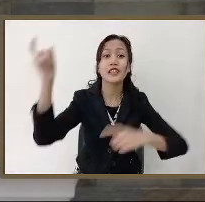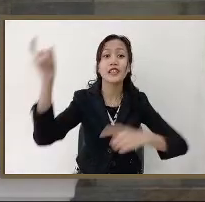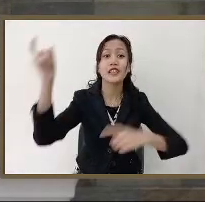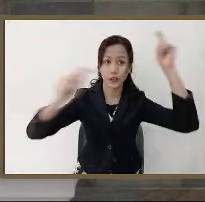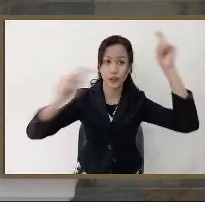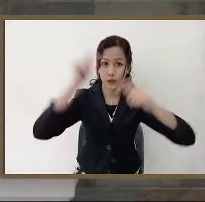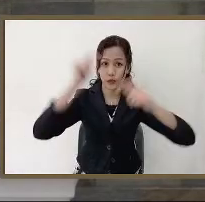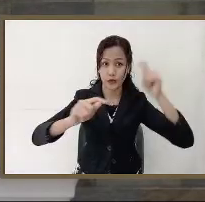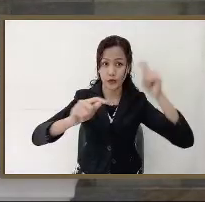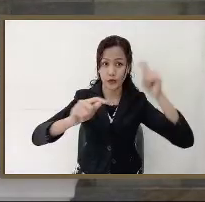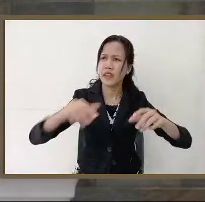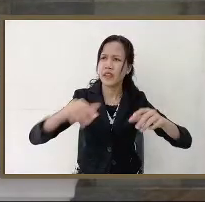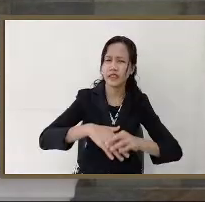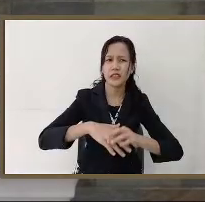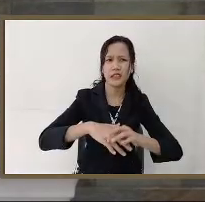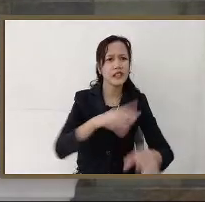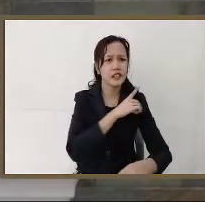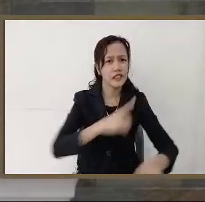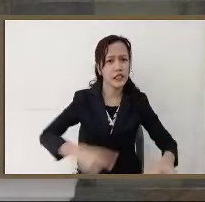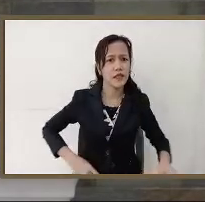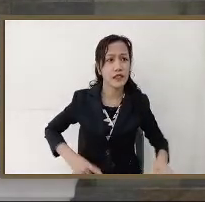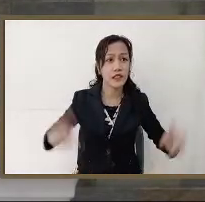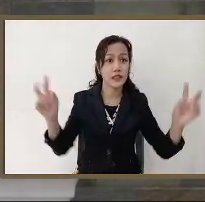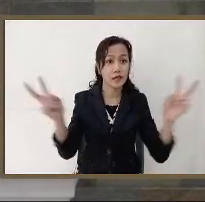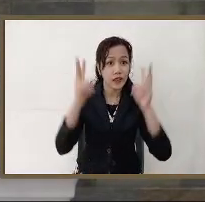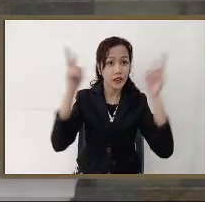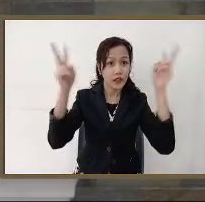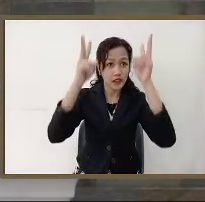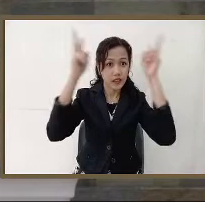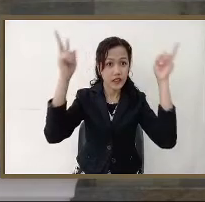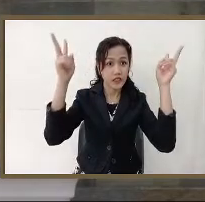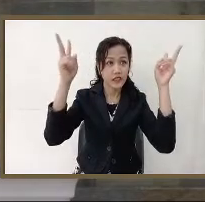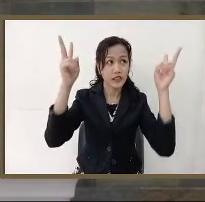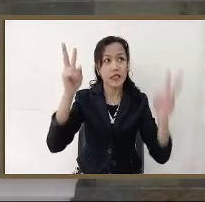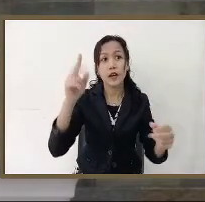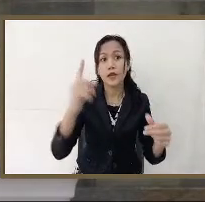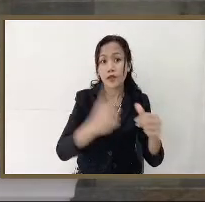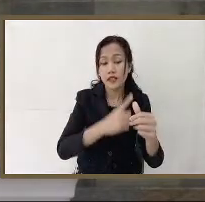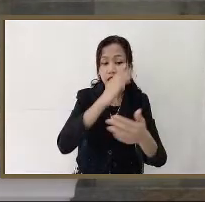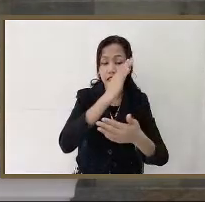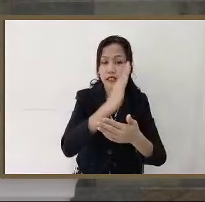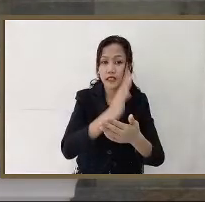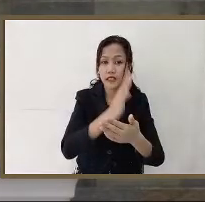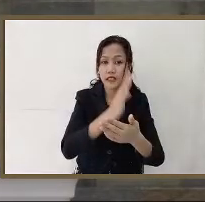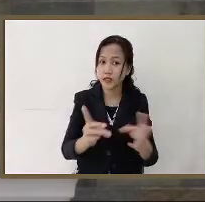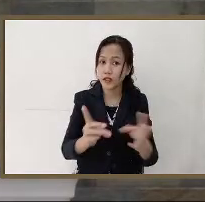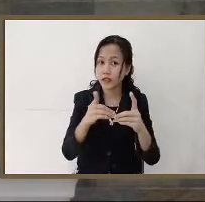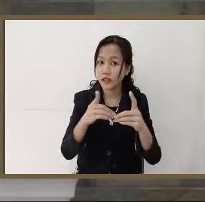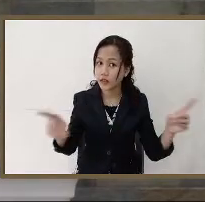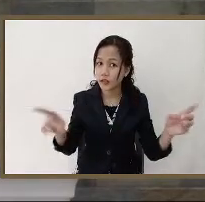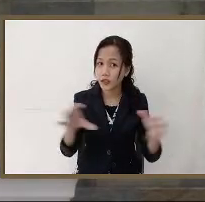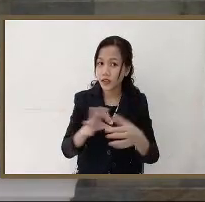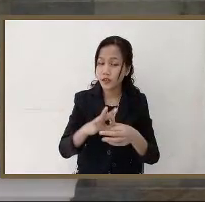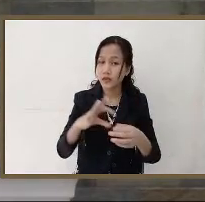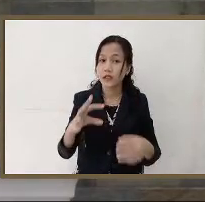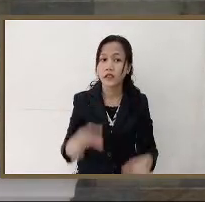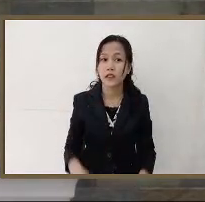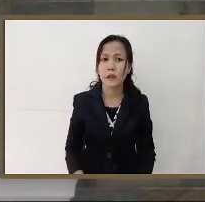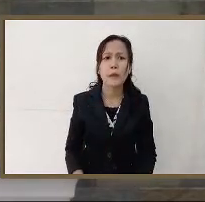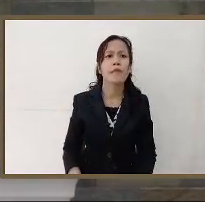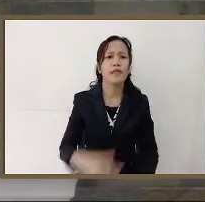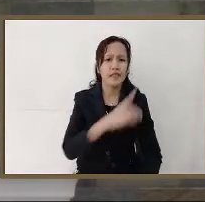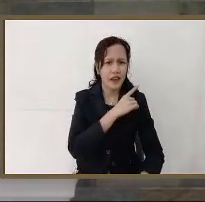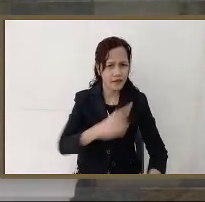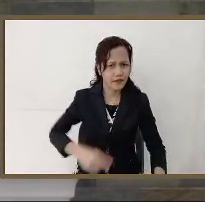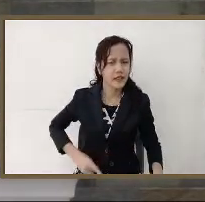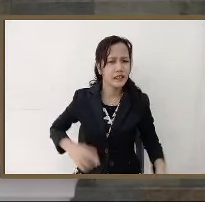triumphs, David's triumph, the first category na mahati po ang division ng Second Samuel is all about David's